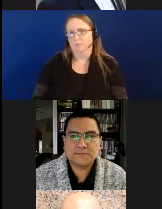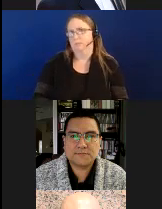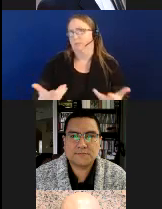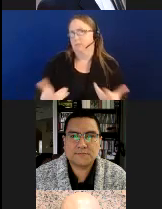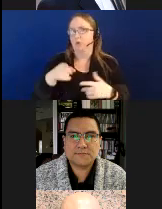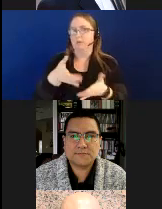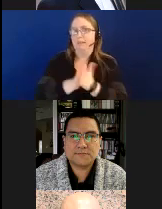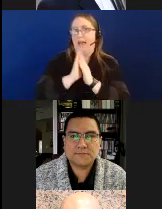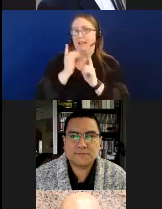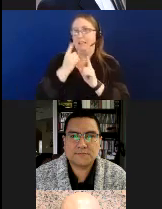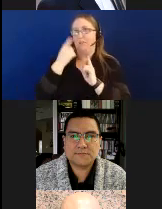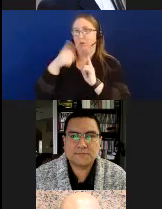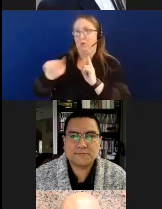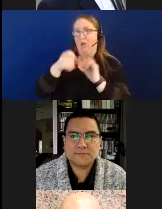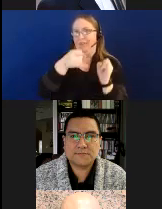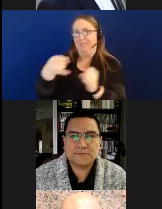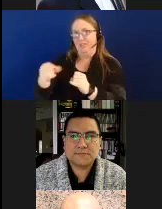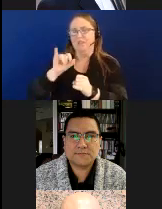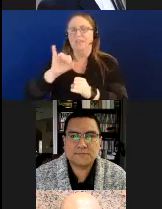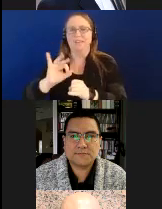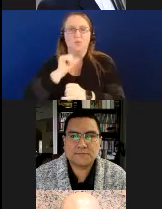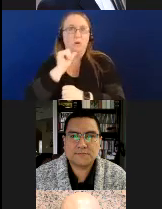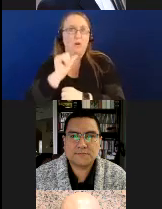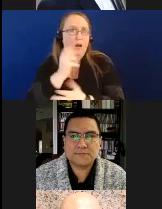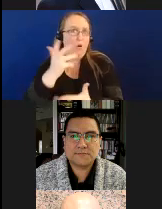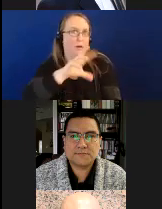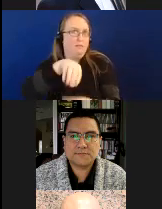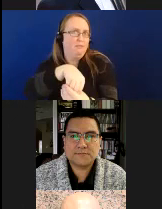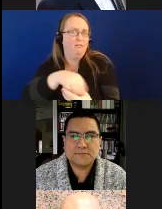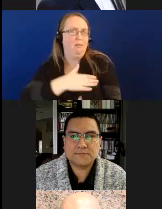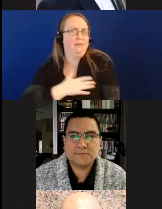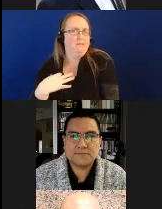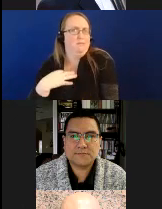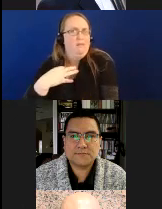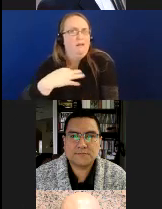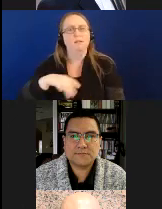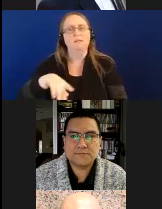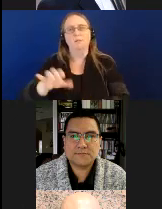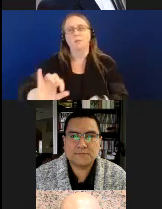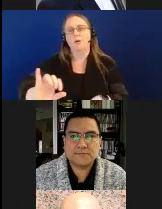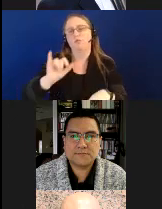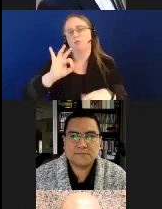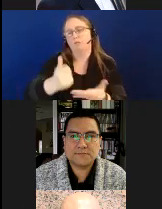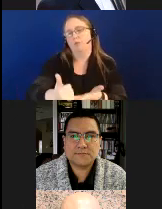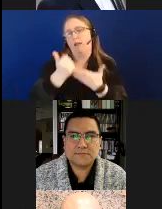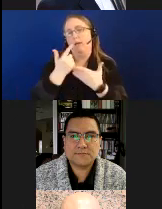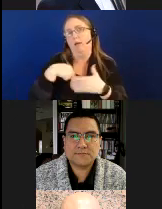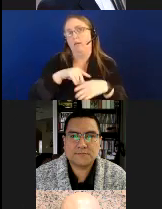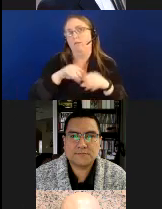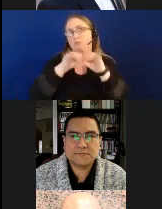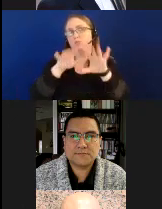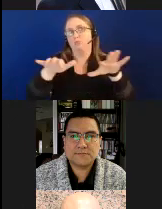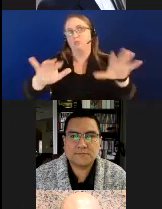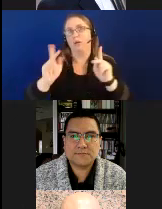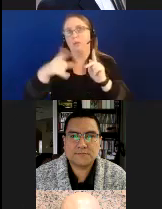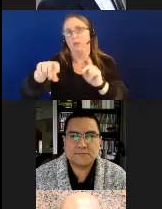ask of you all individually. If you aren't a part of this pool, please apply, but also if you could help us spread the word to folks that you